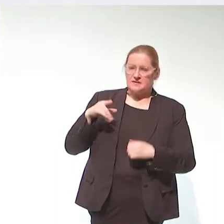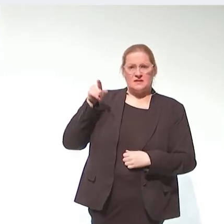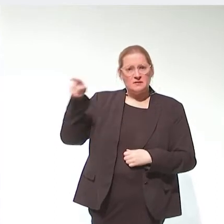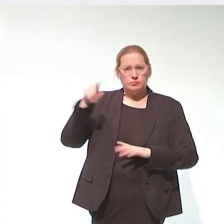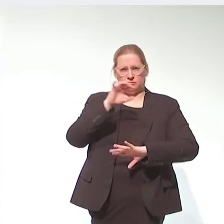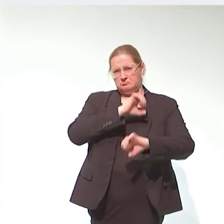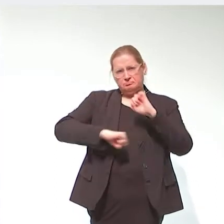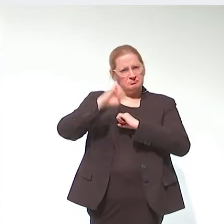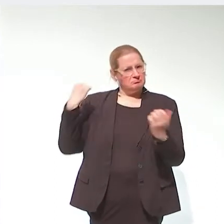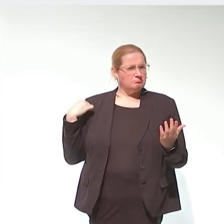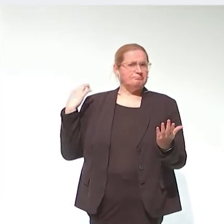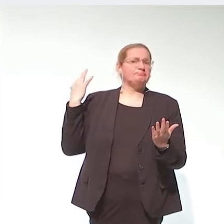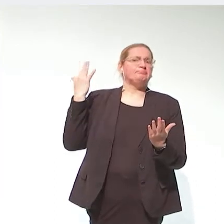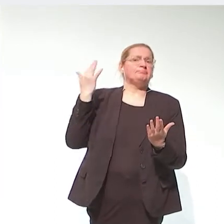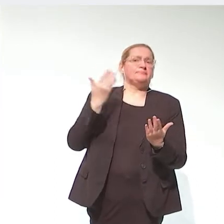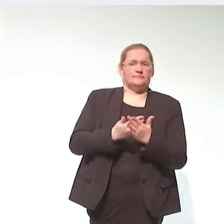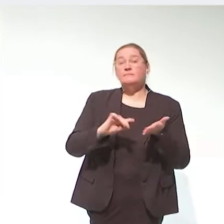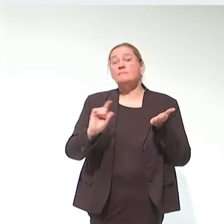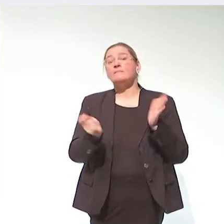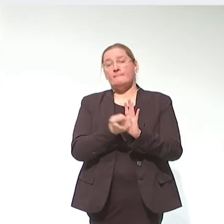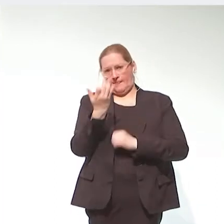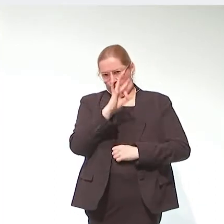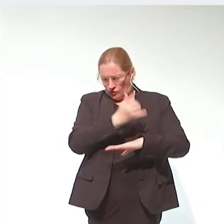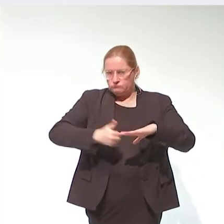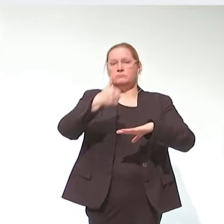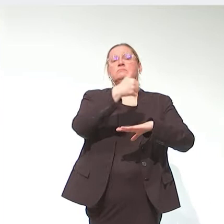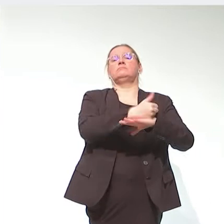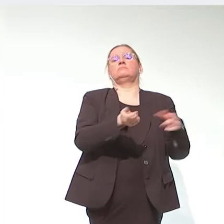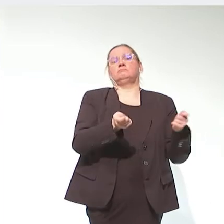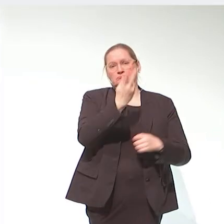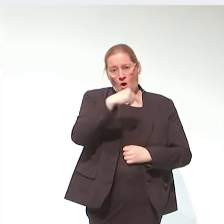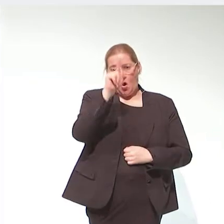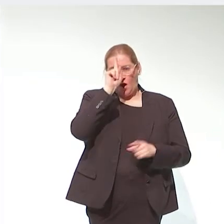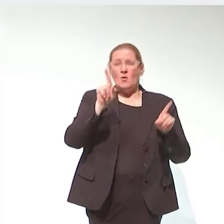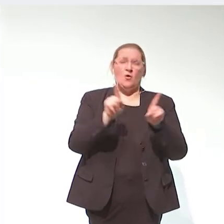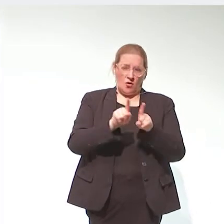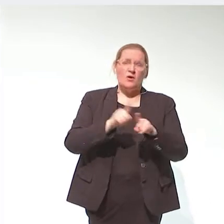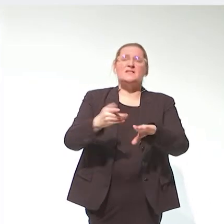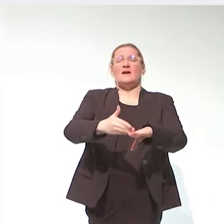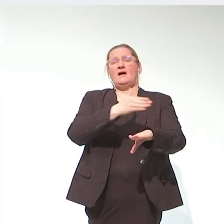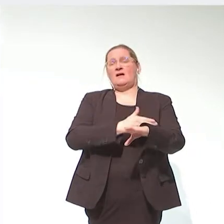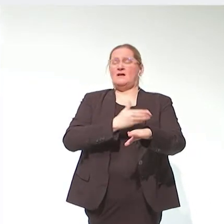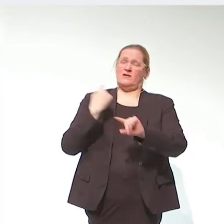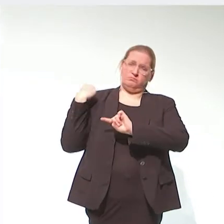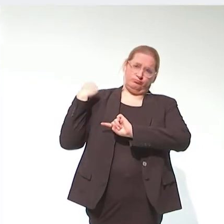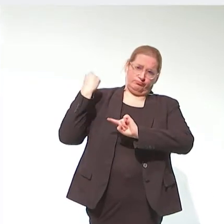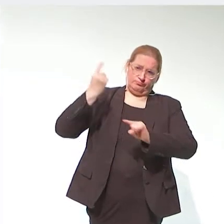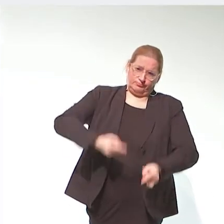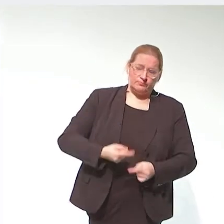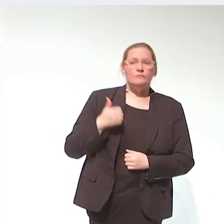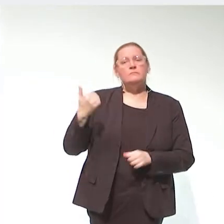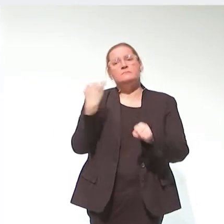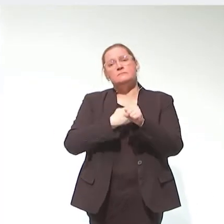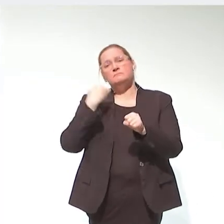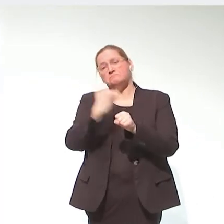have been front runner for many positive aspects in regards to improving the position of persons with disabilities within